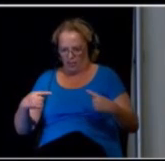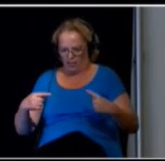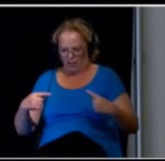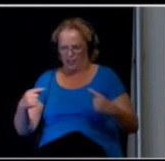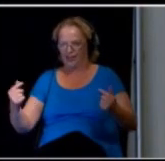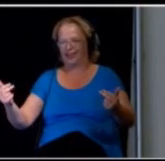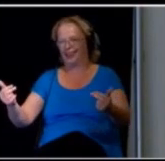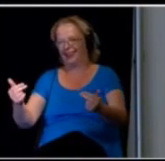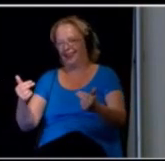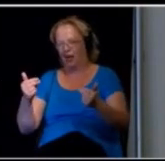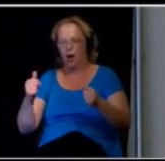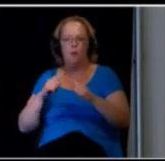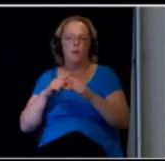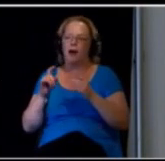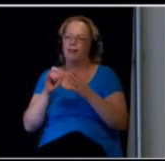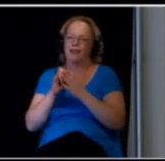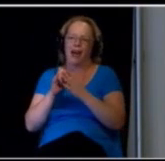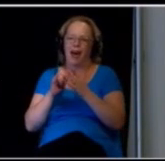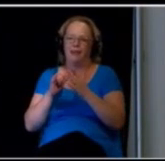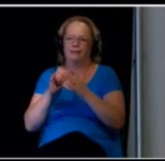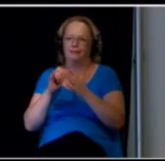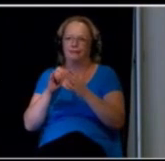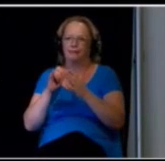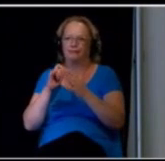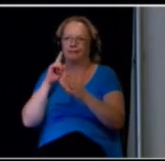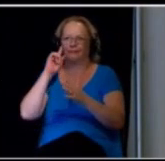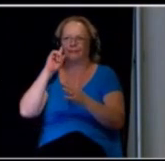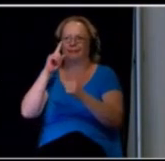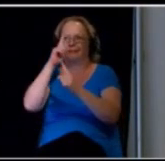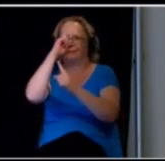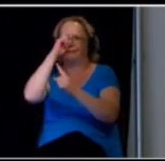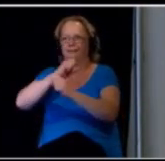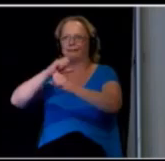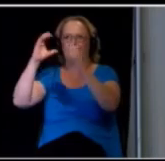connection was not clear for a lot of potential customers. So.